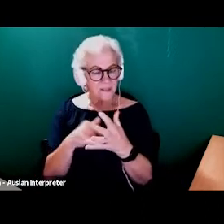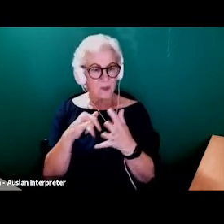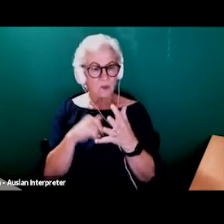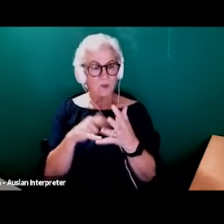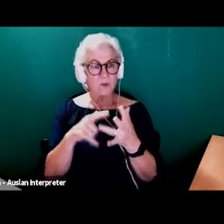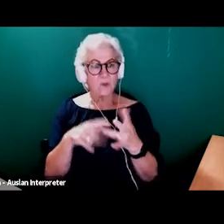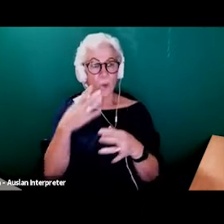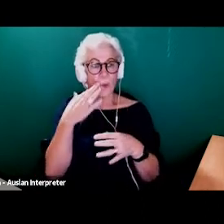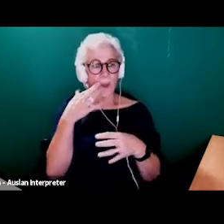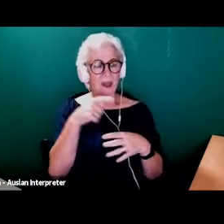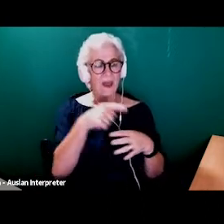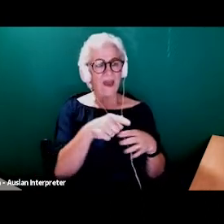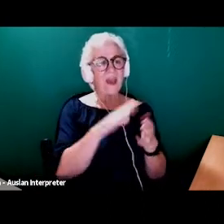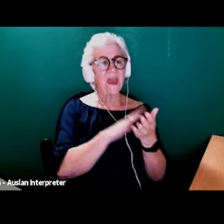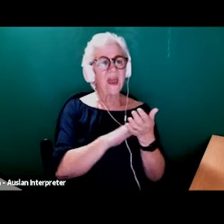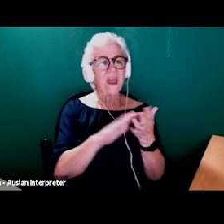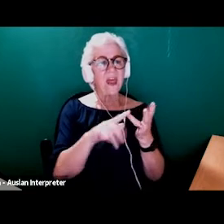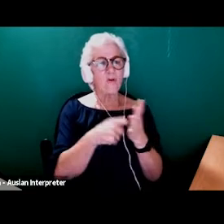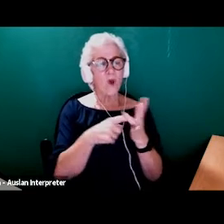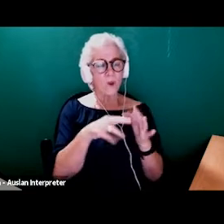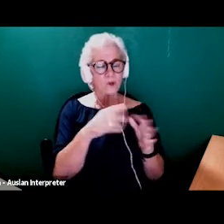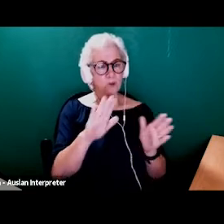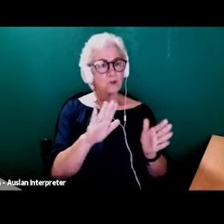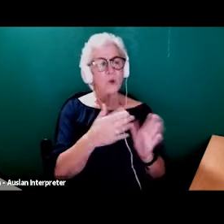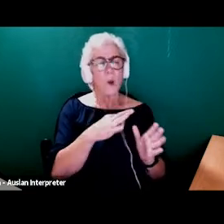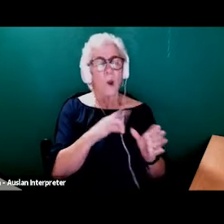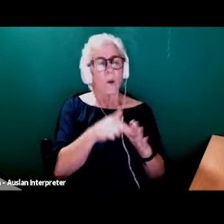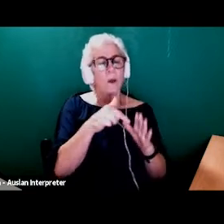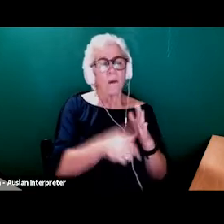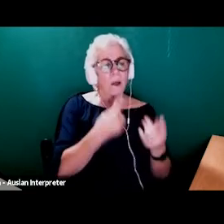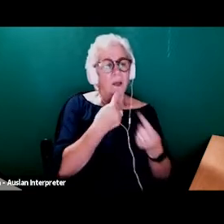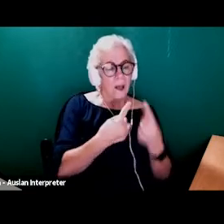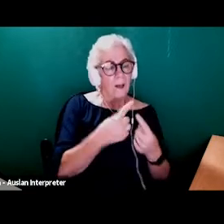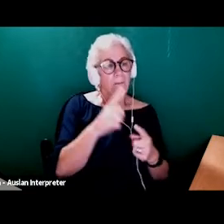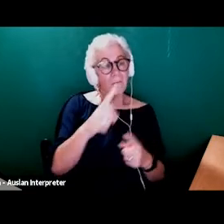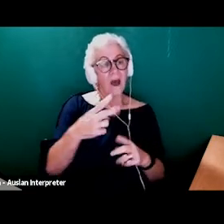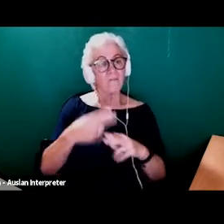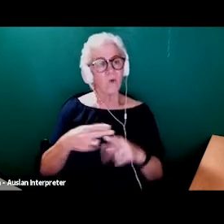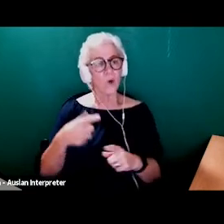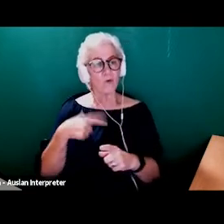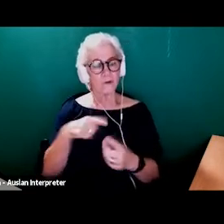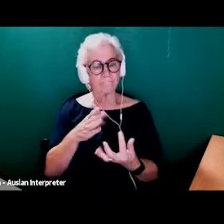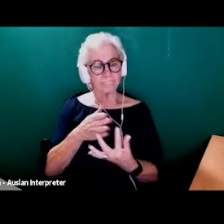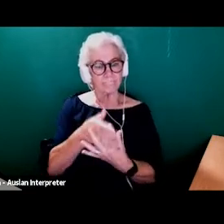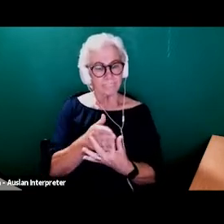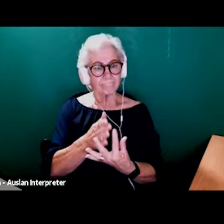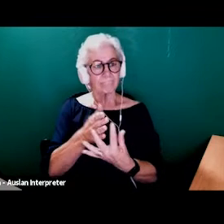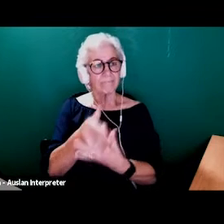heroin shortage, which I won't go into here, and the reasons for the disruption in supply